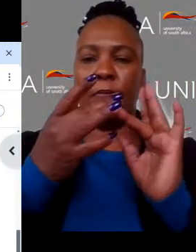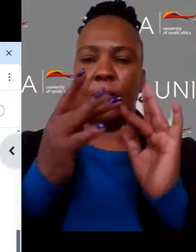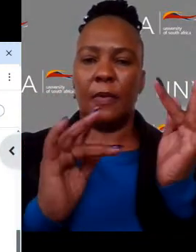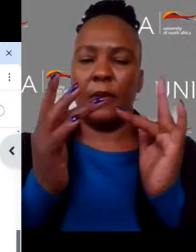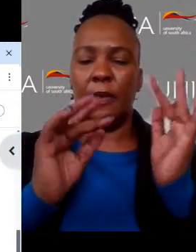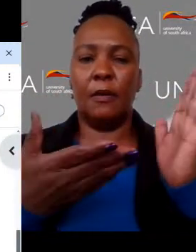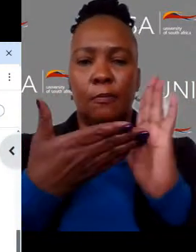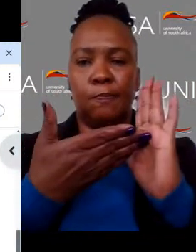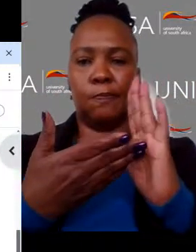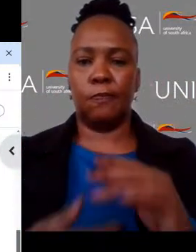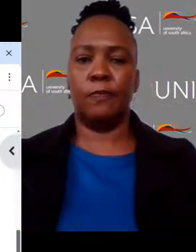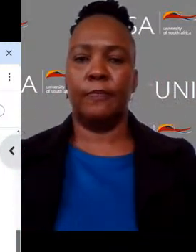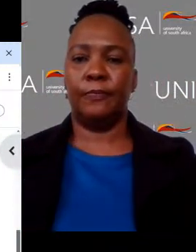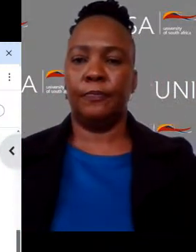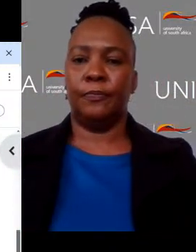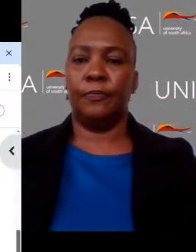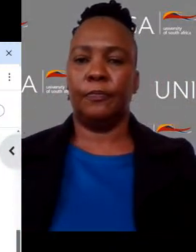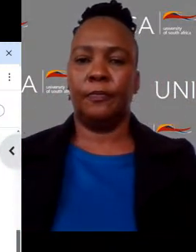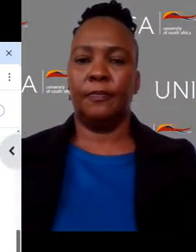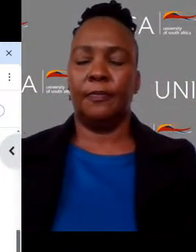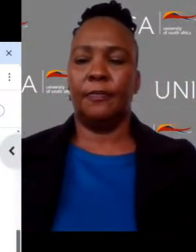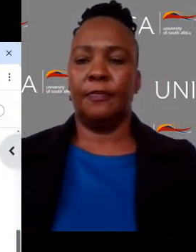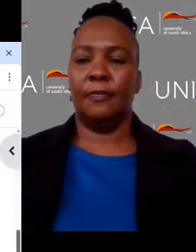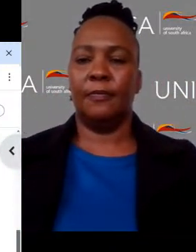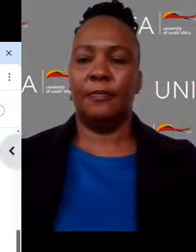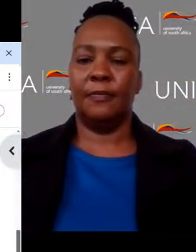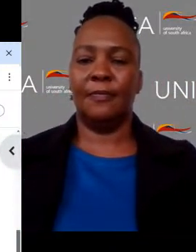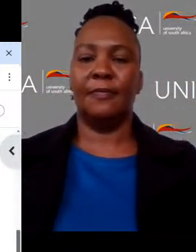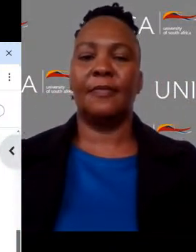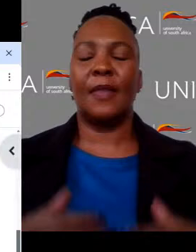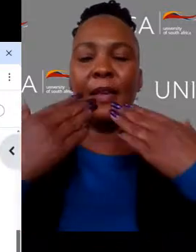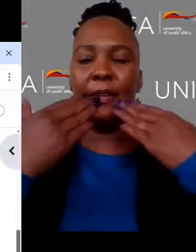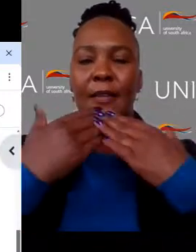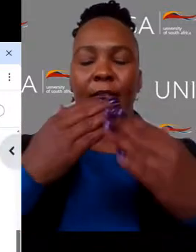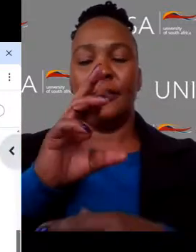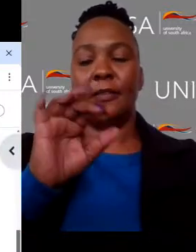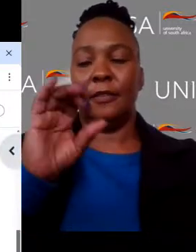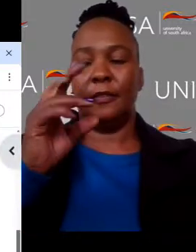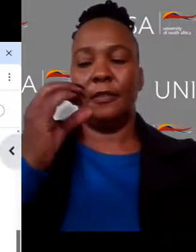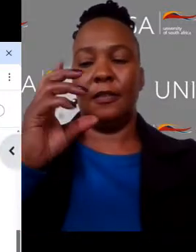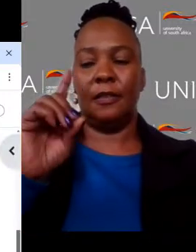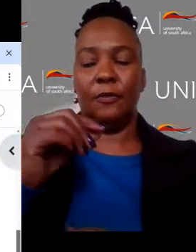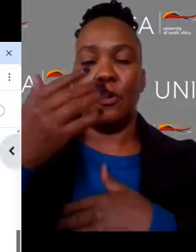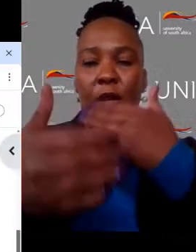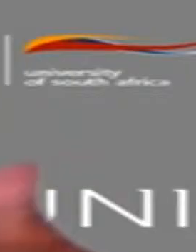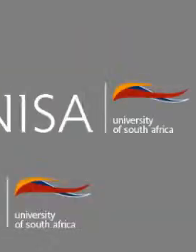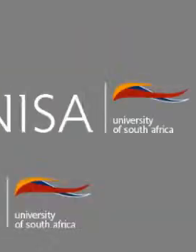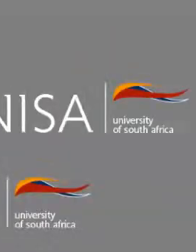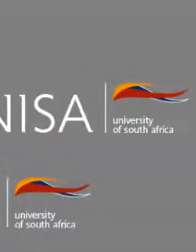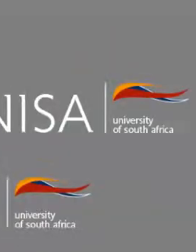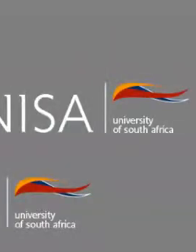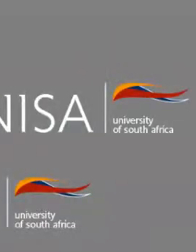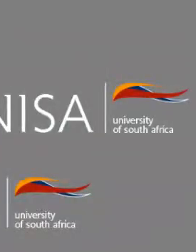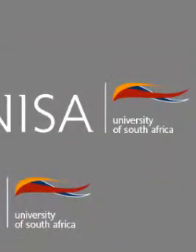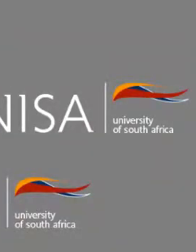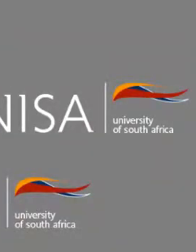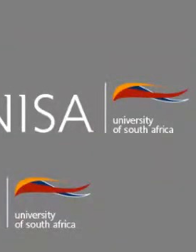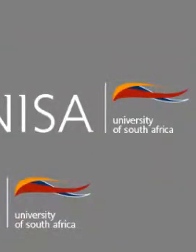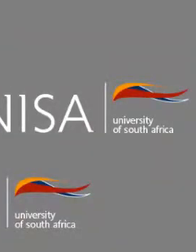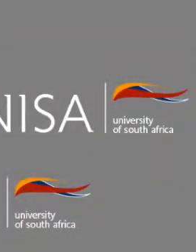Okay, good. Yeah, go for it. Okay, thanks, David. So let me jump off where David